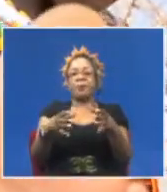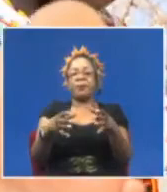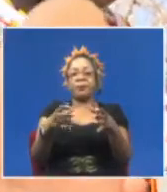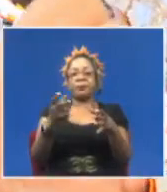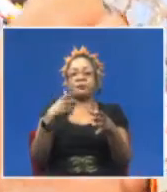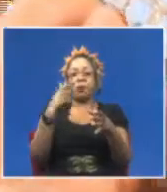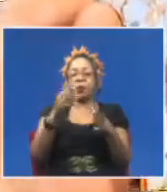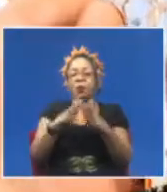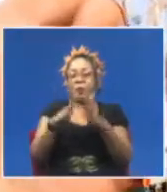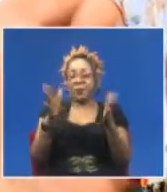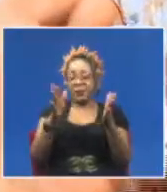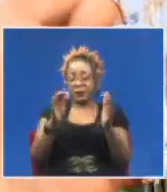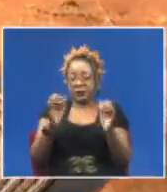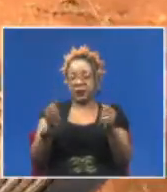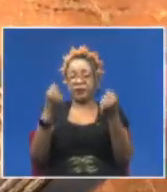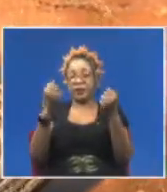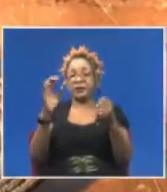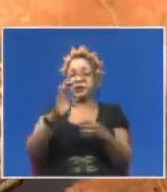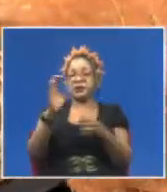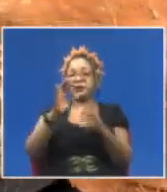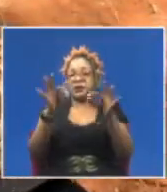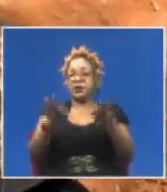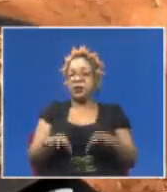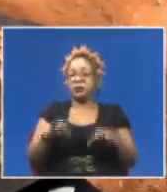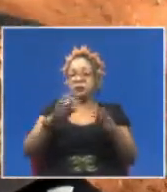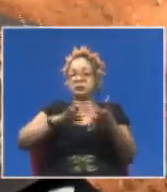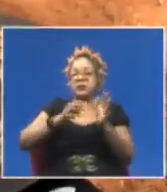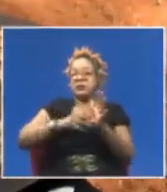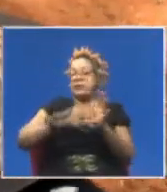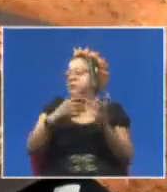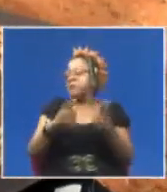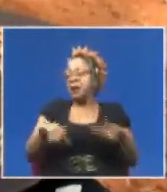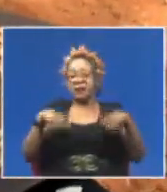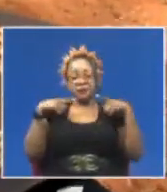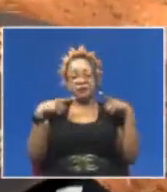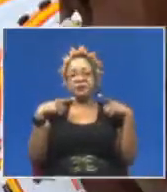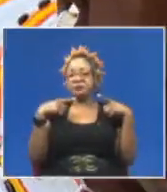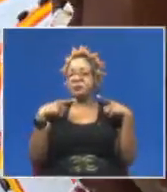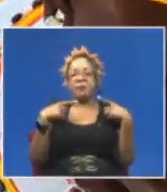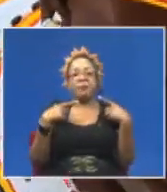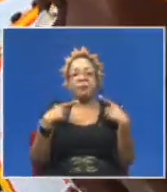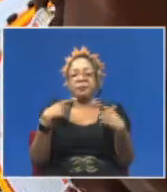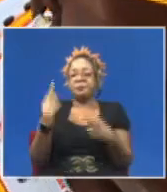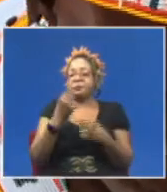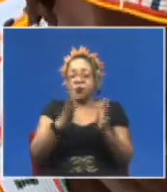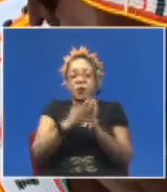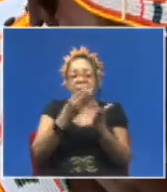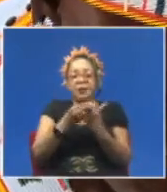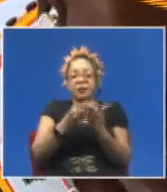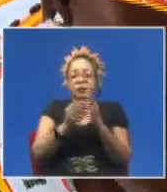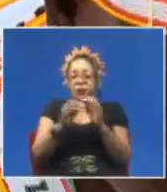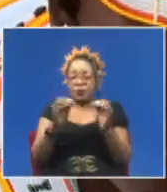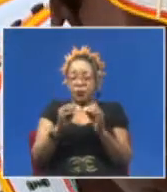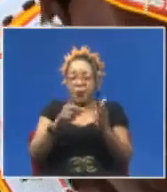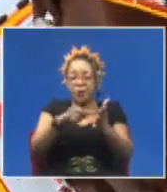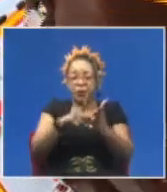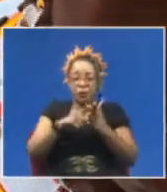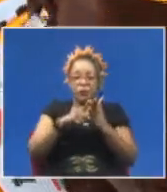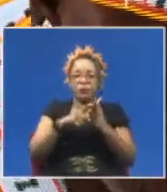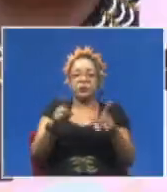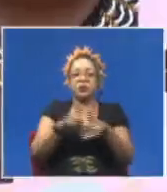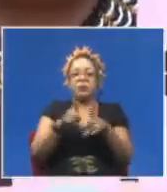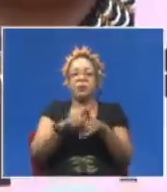savings and credit accounts for them. They should not only live from hand to mouth, they save for their children, and they also take loans to run. They